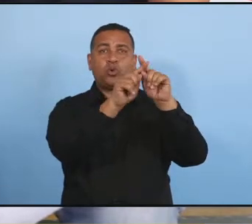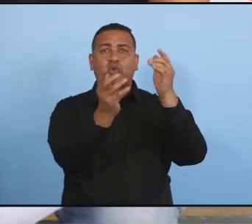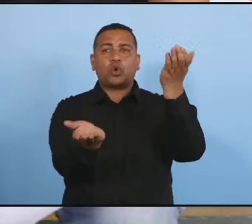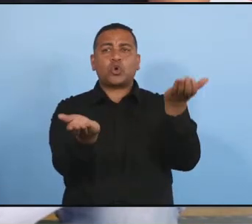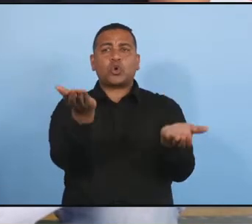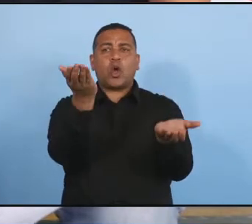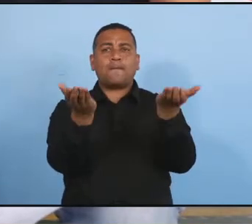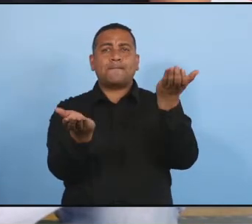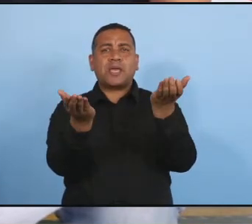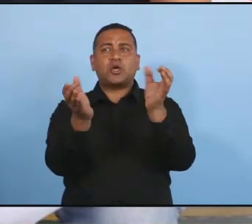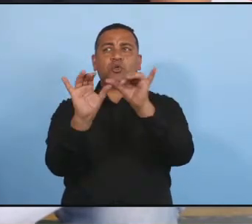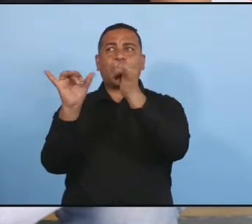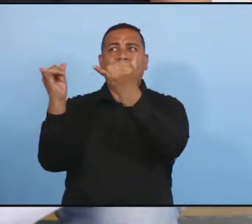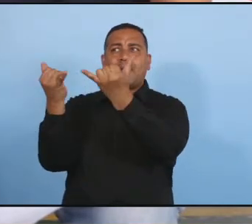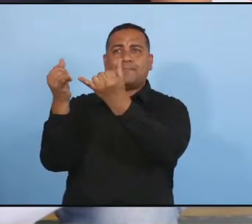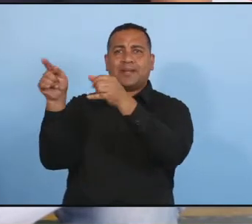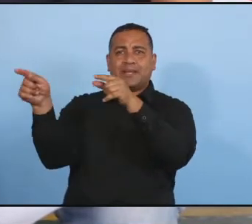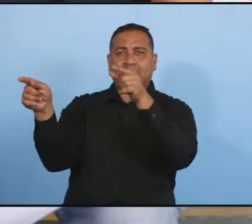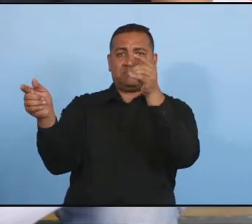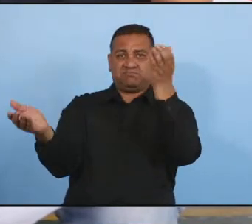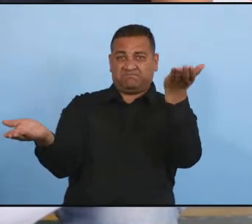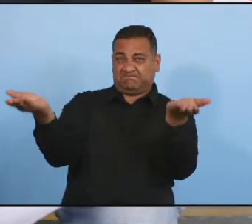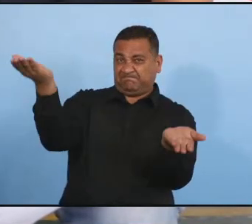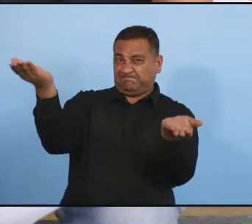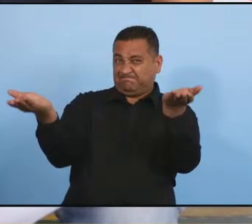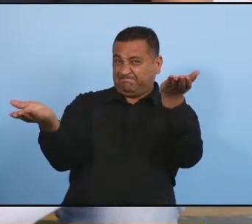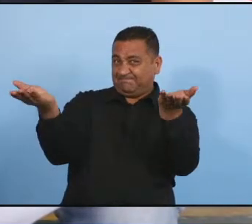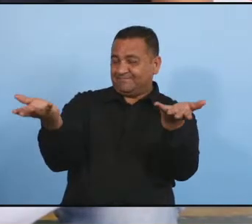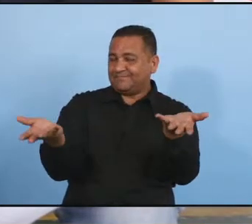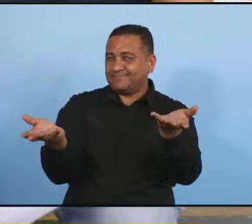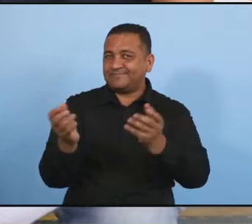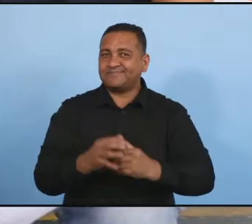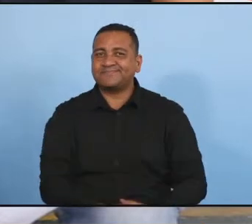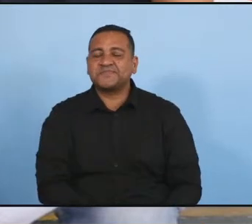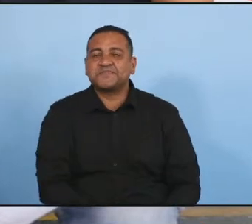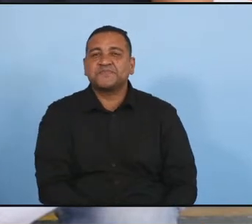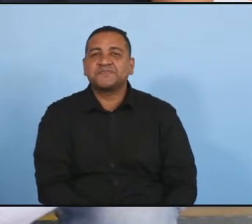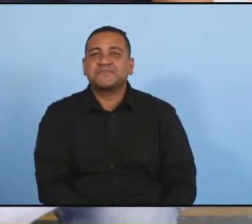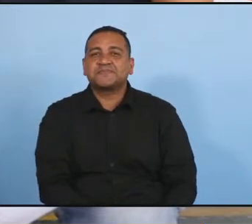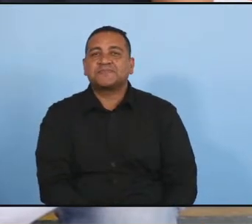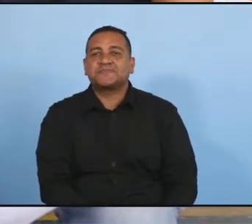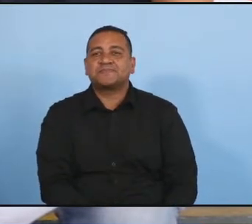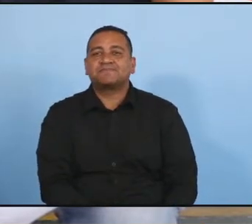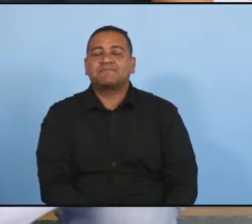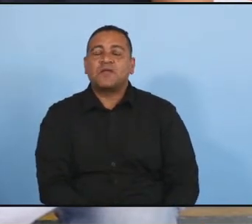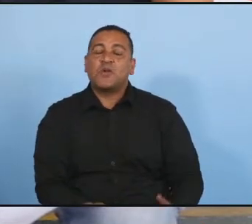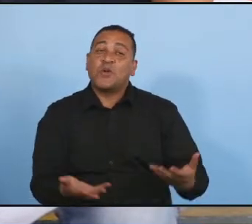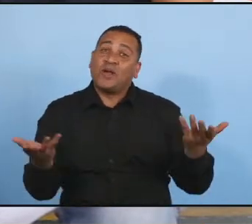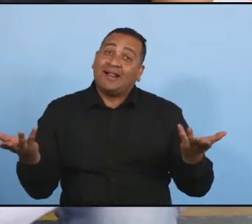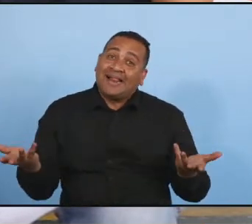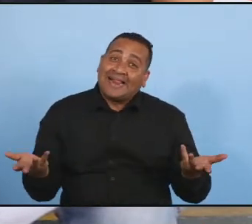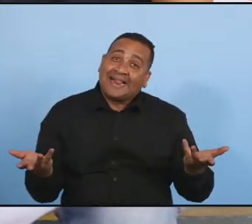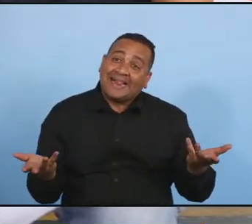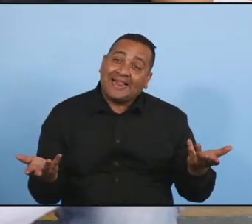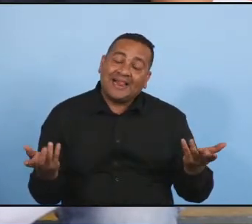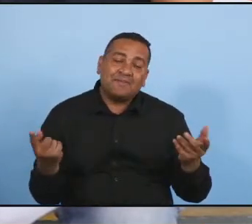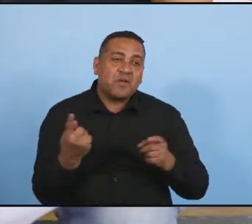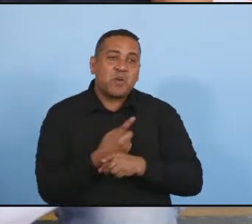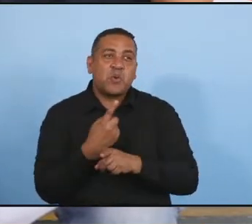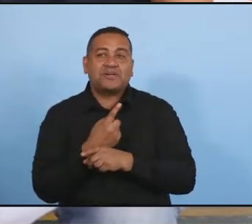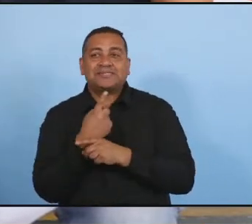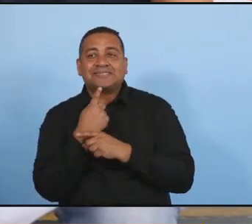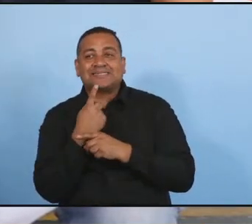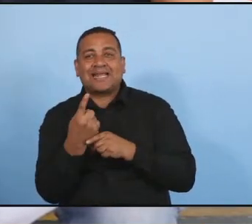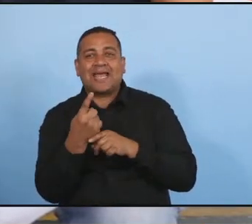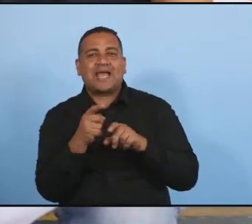Northlink has always been industry. How can I put this? We've been competing all the time, and we've been a part of industry all